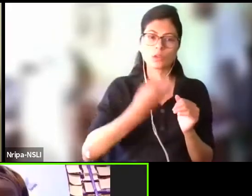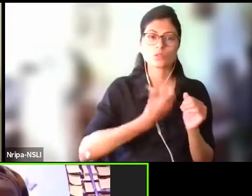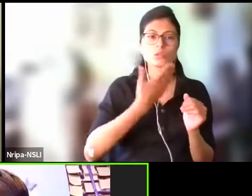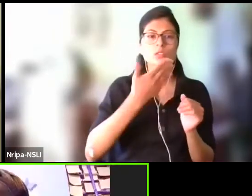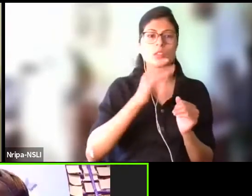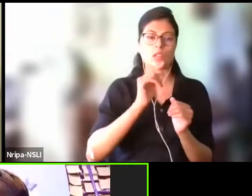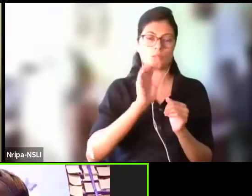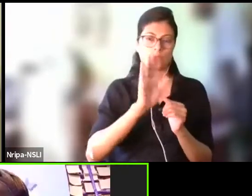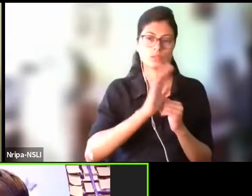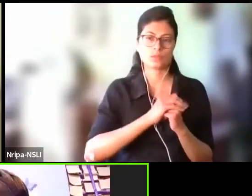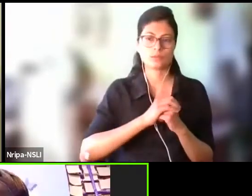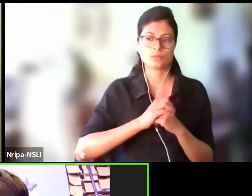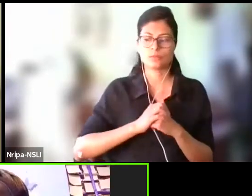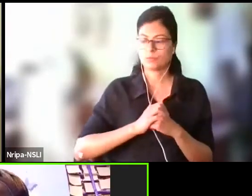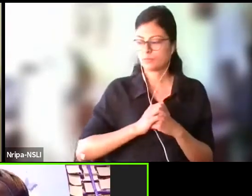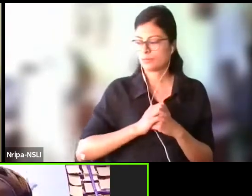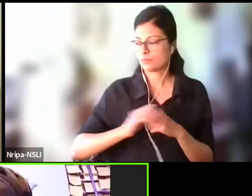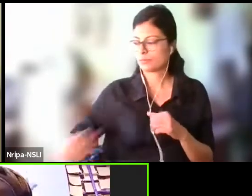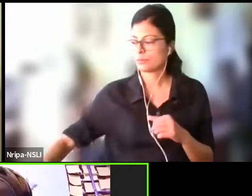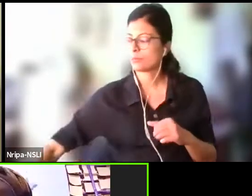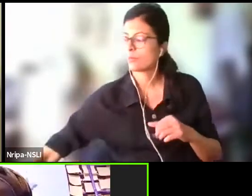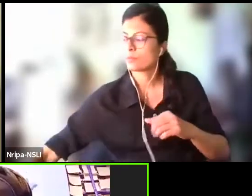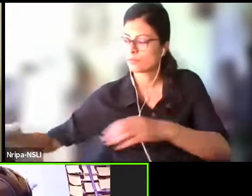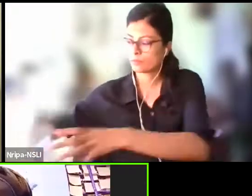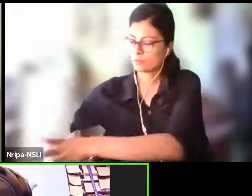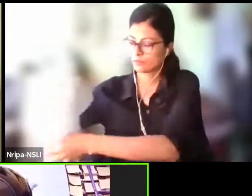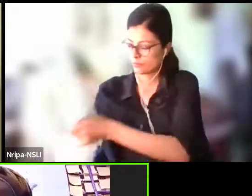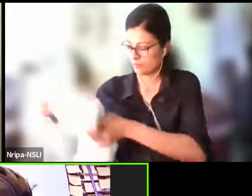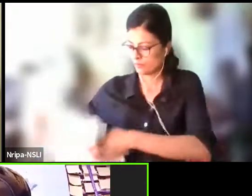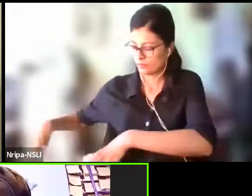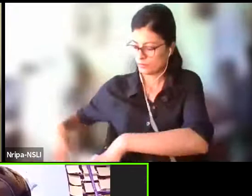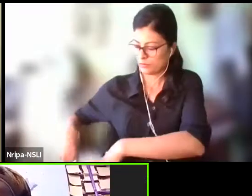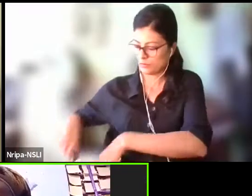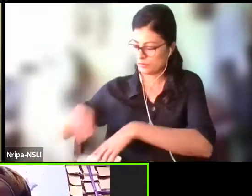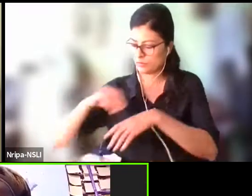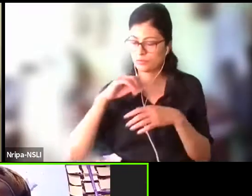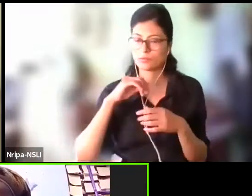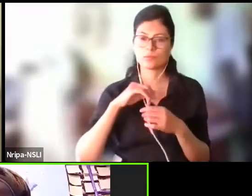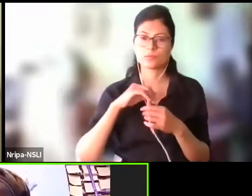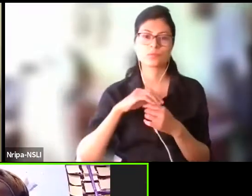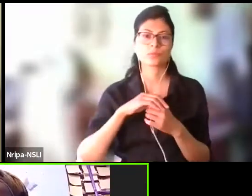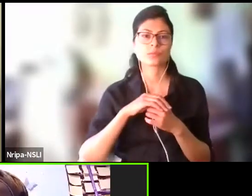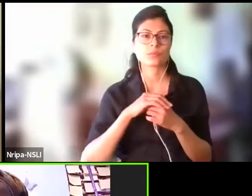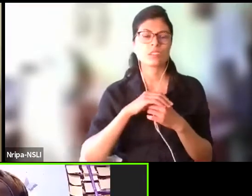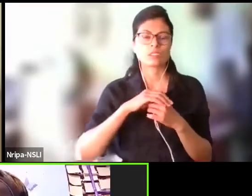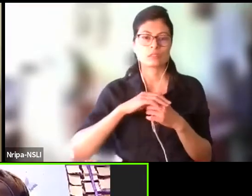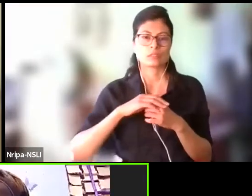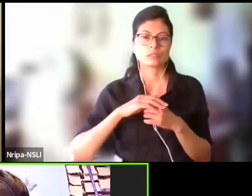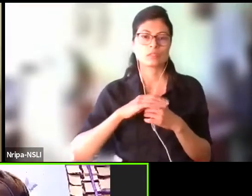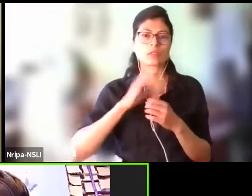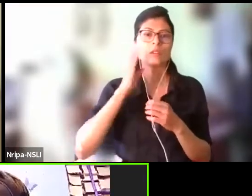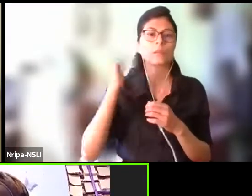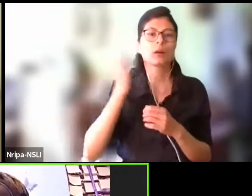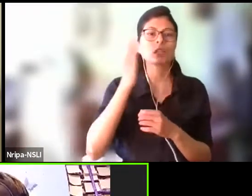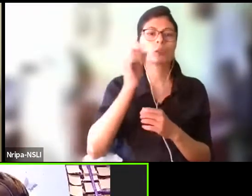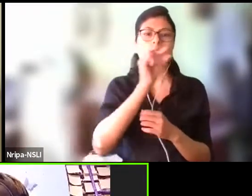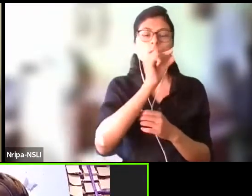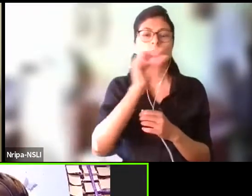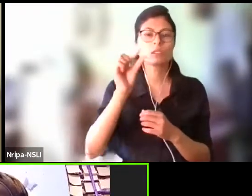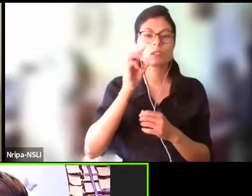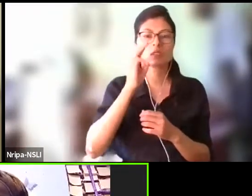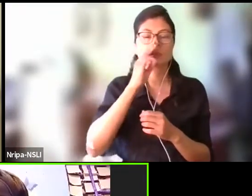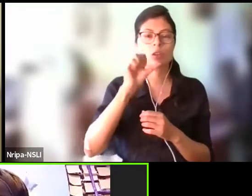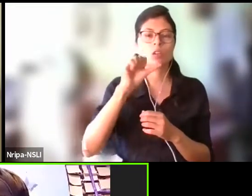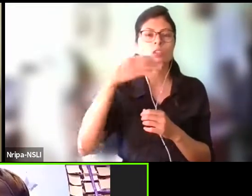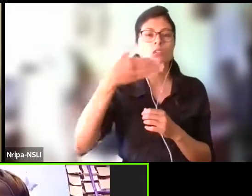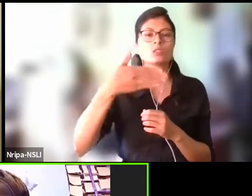One of the aspects that's been happening with respect to environmental degradation around here and climate change, first of all, I'm in the